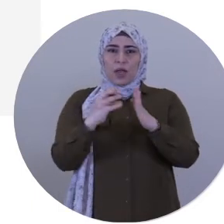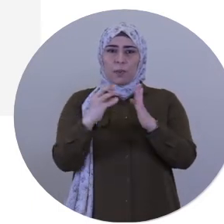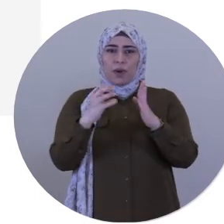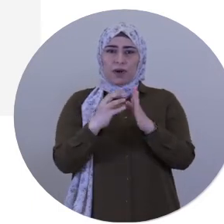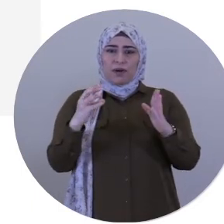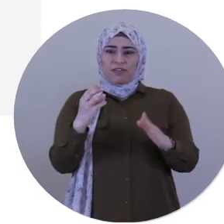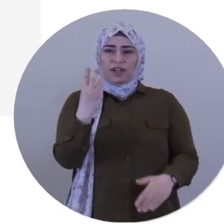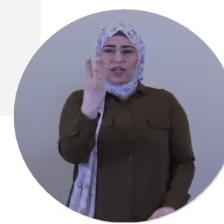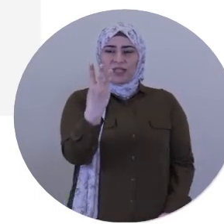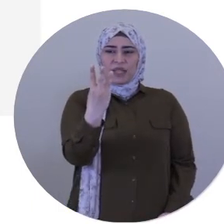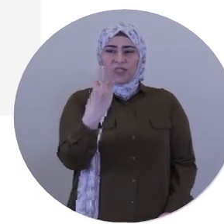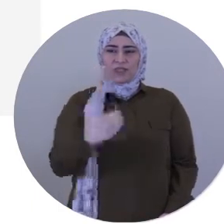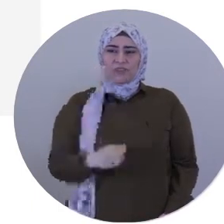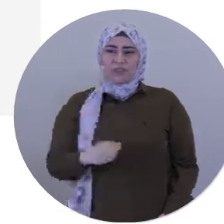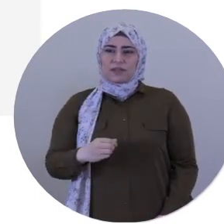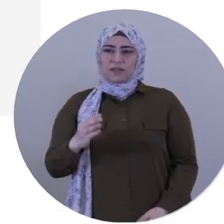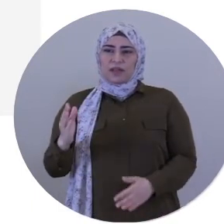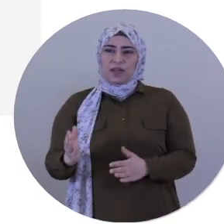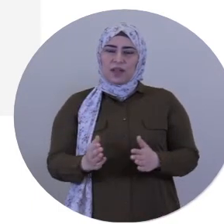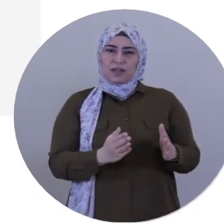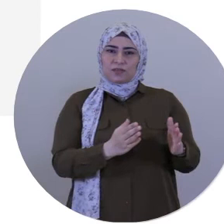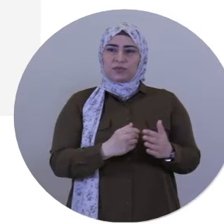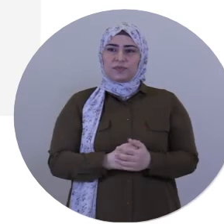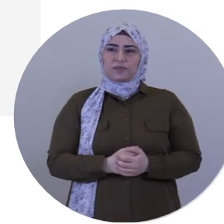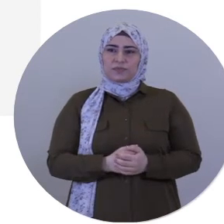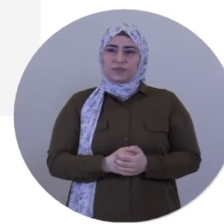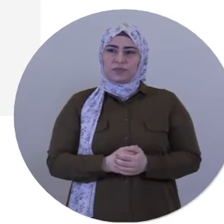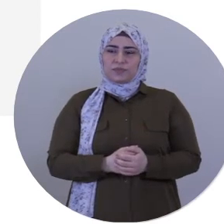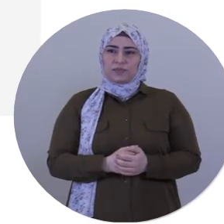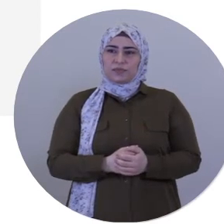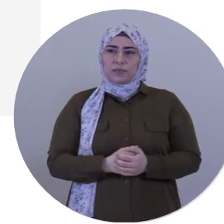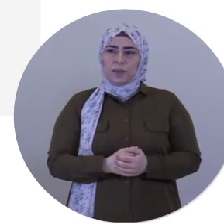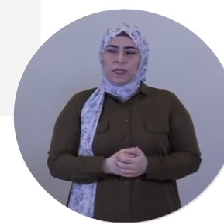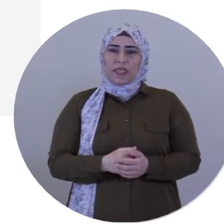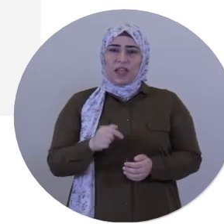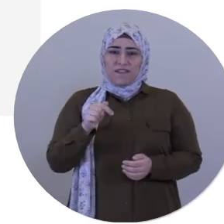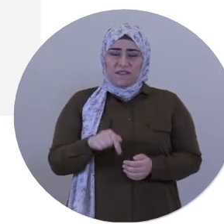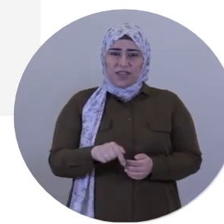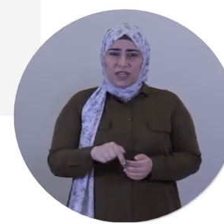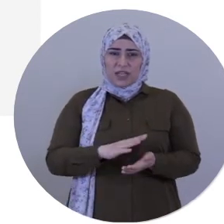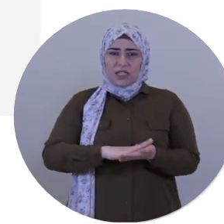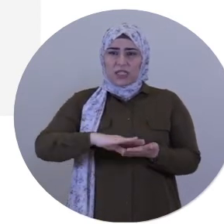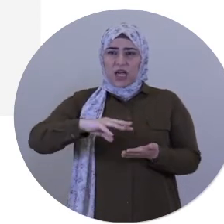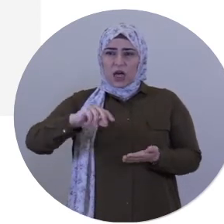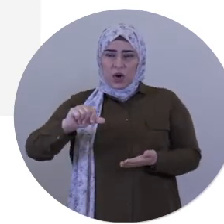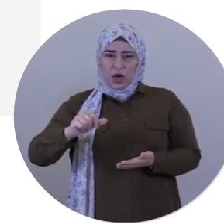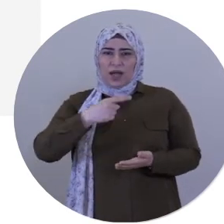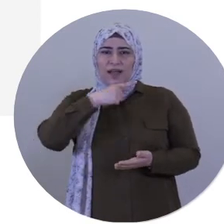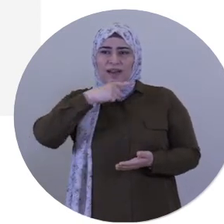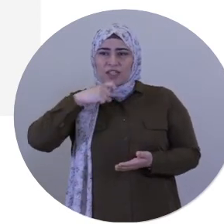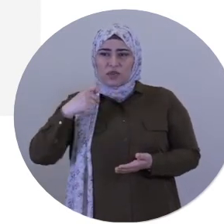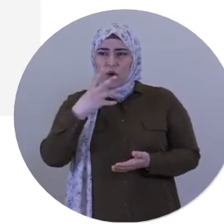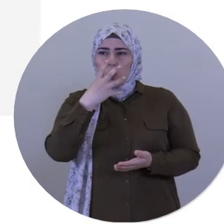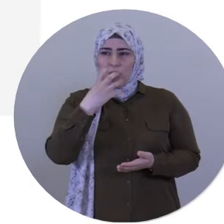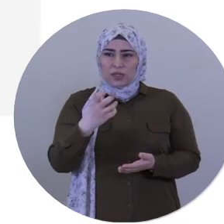given. It discusses here that dry and hot deserts are formed by animal grazing,